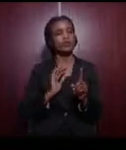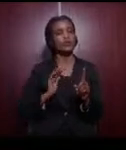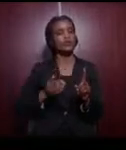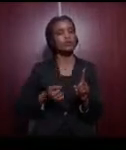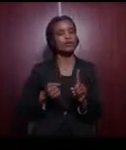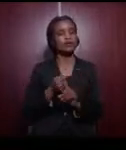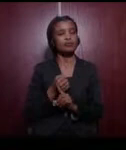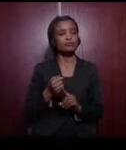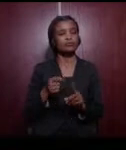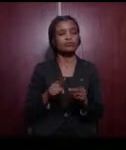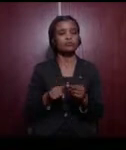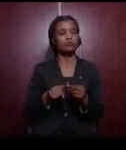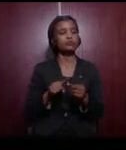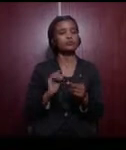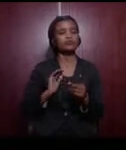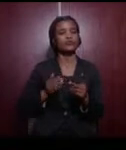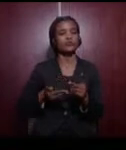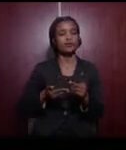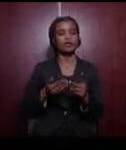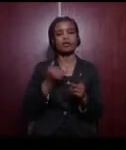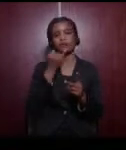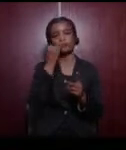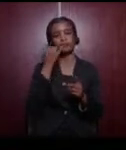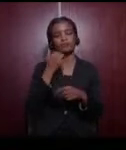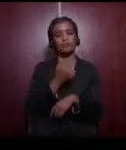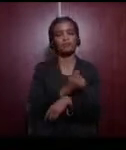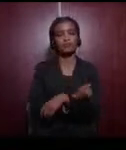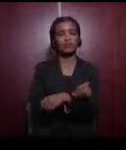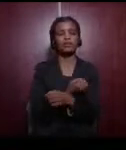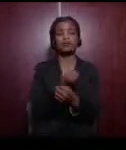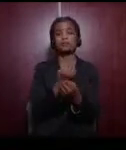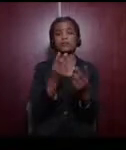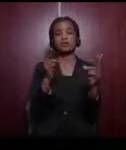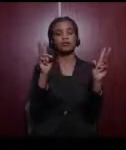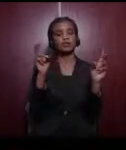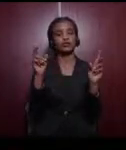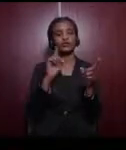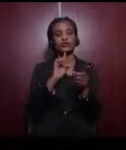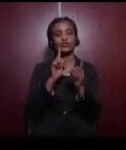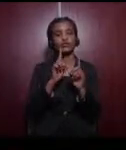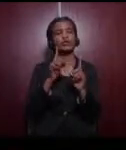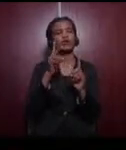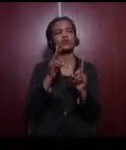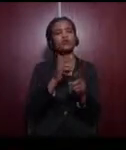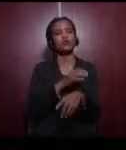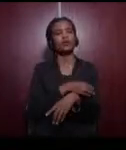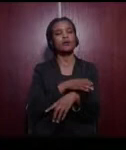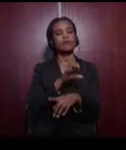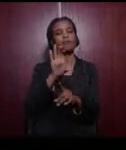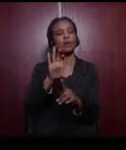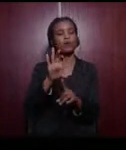women and substance abuse, and many more empowerment guides.